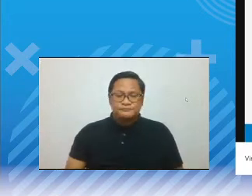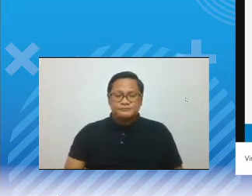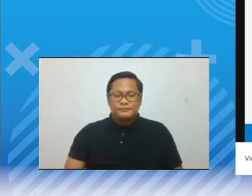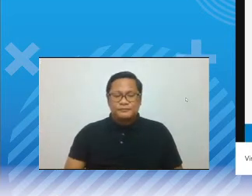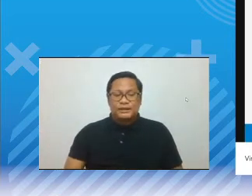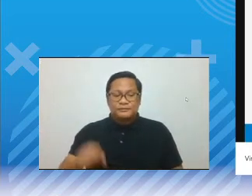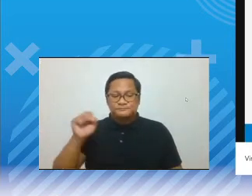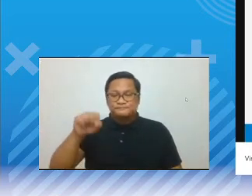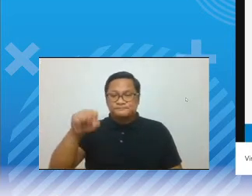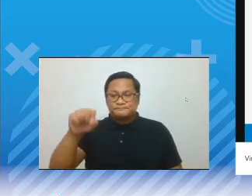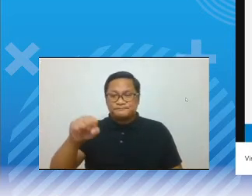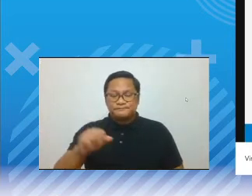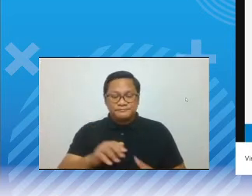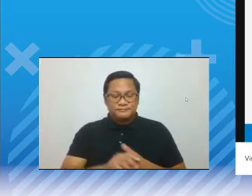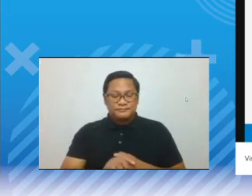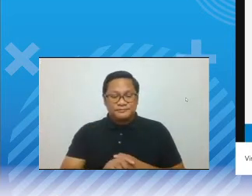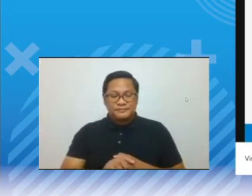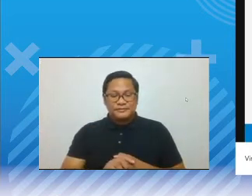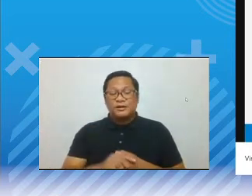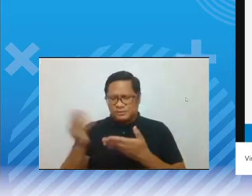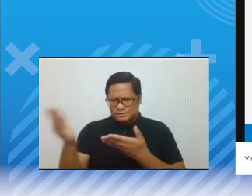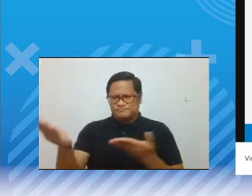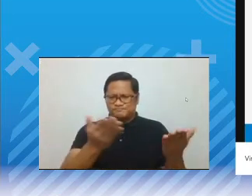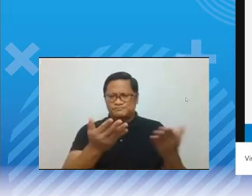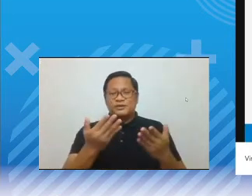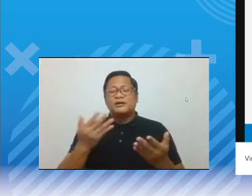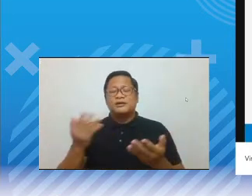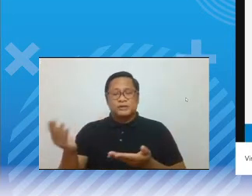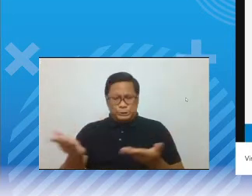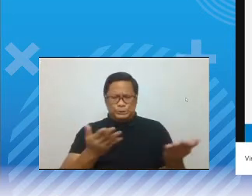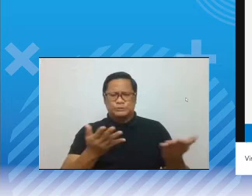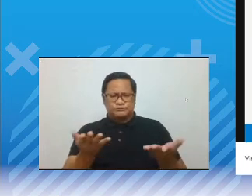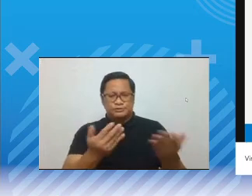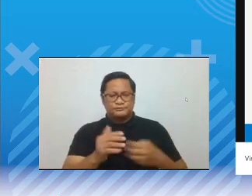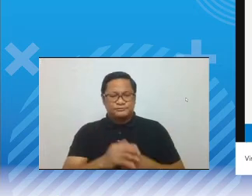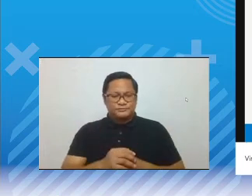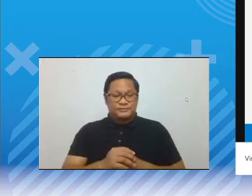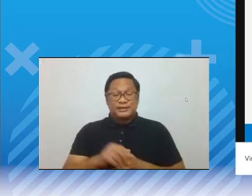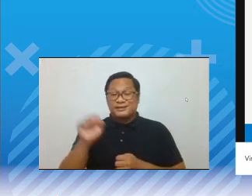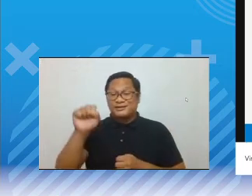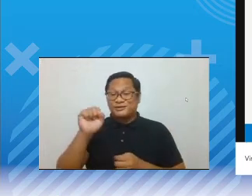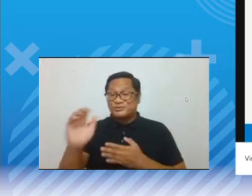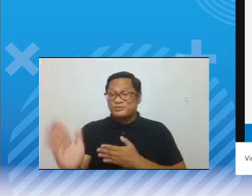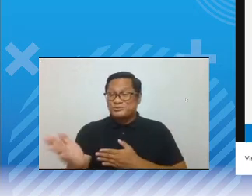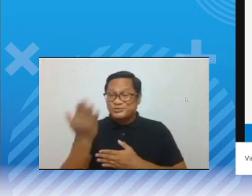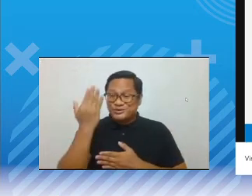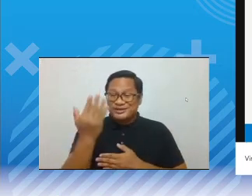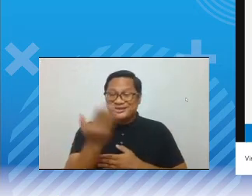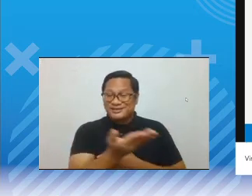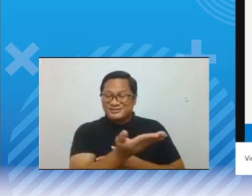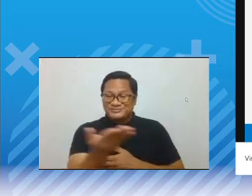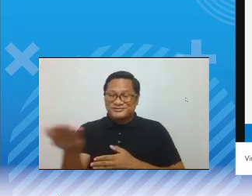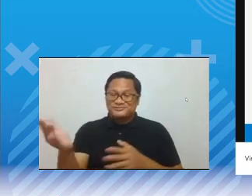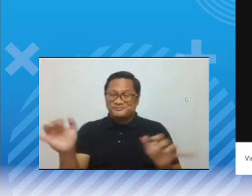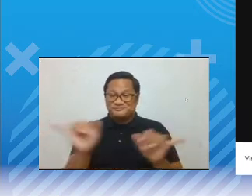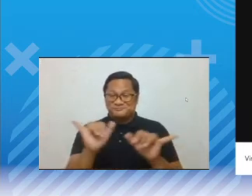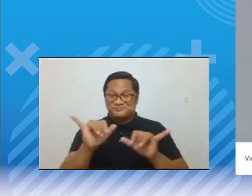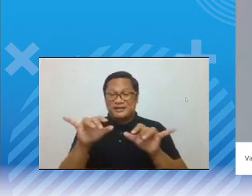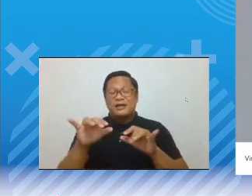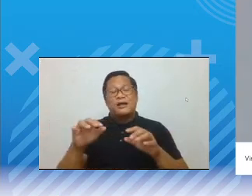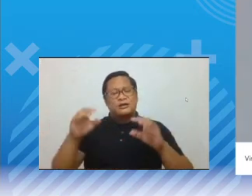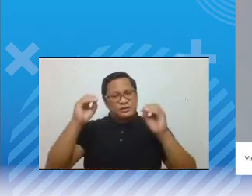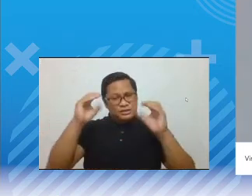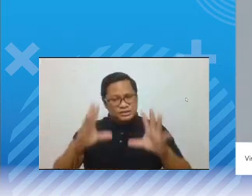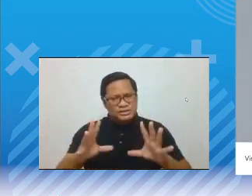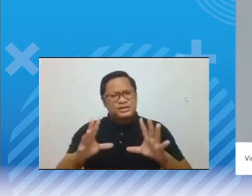Yes. Ayan, Yes, ma'am. good Sige morning. po. Go ahead. Good morning, fellow educators and everyone watching